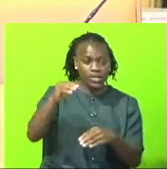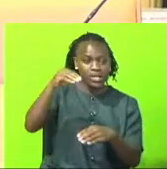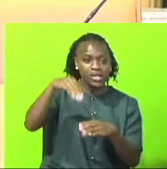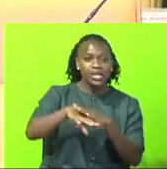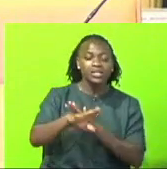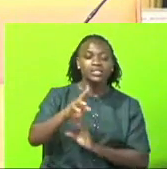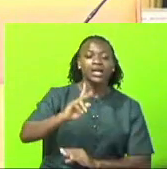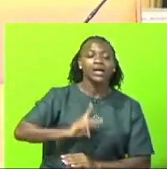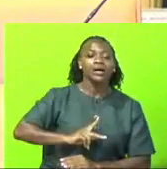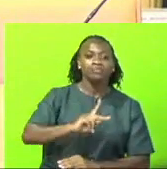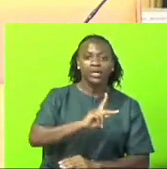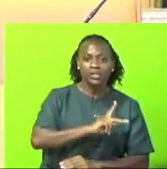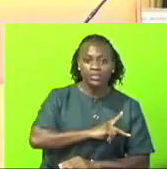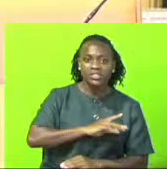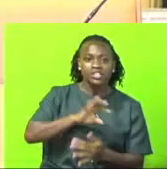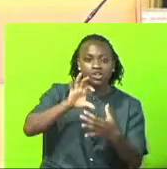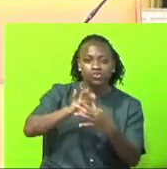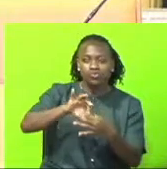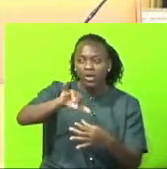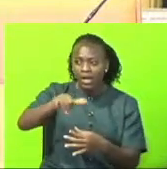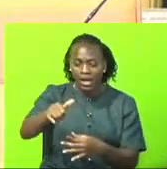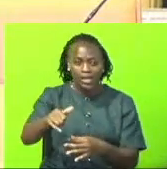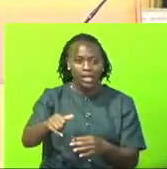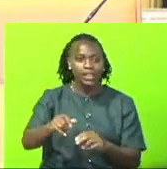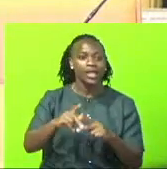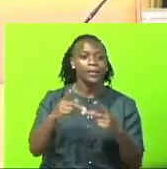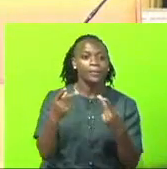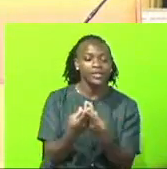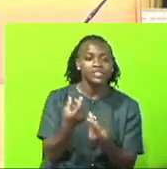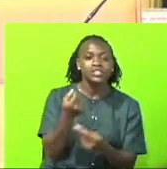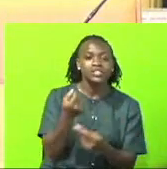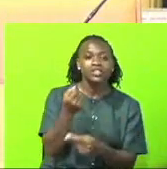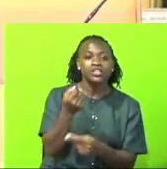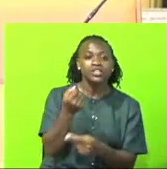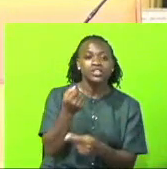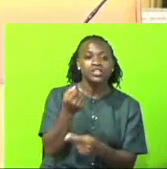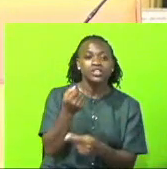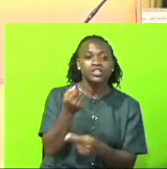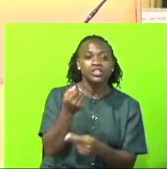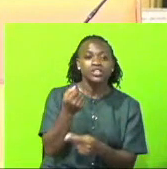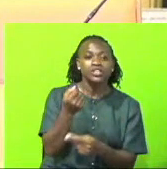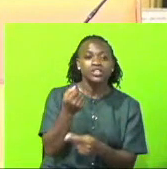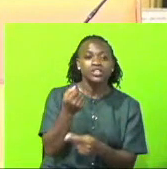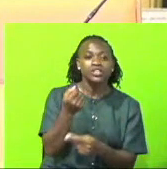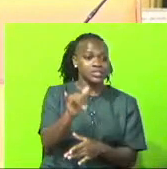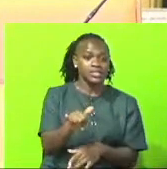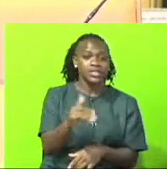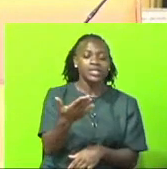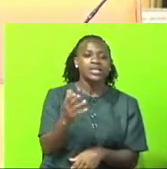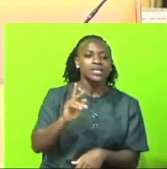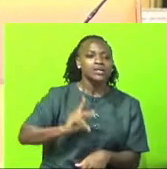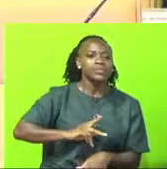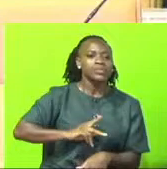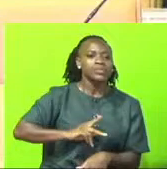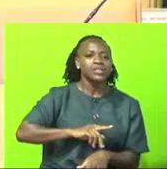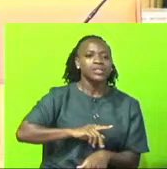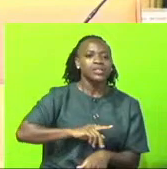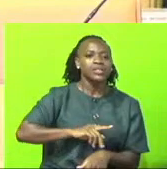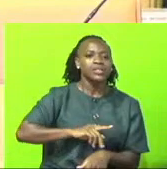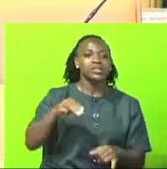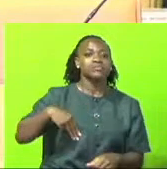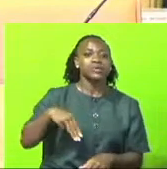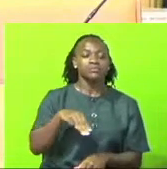to join another party, or seeks to remain in Parliament as an independent member.